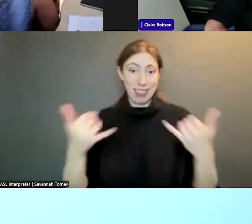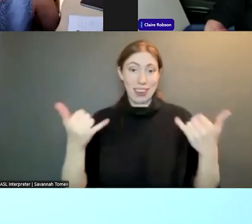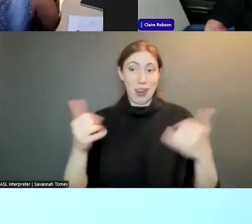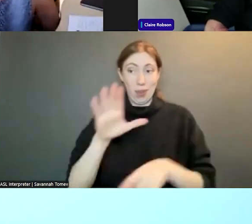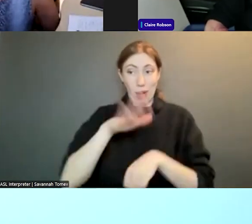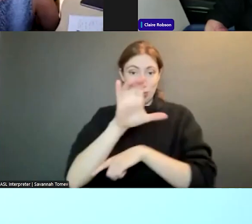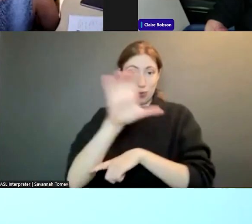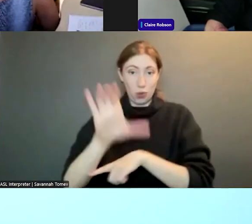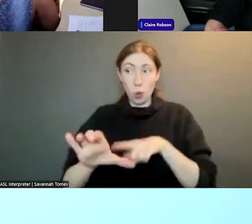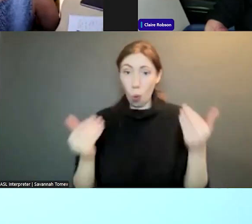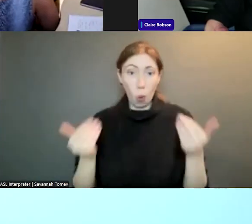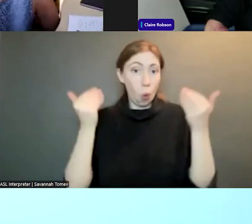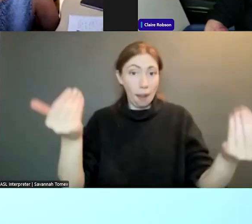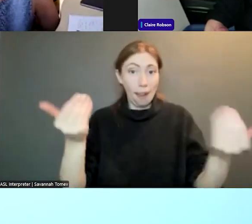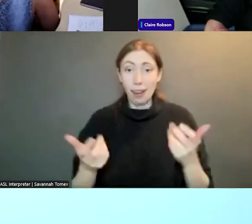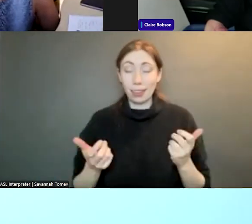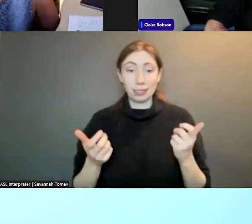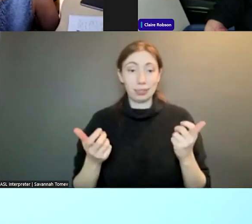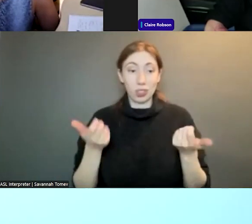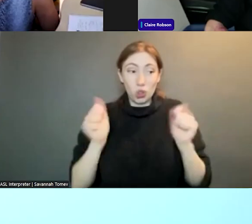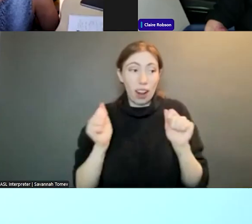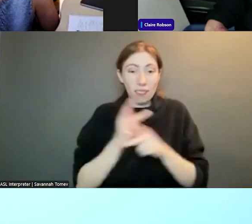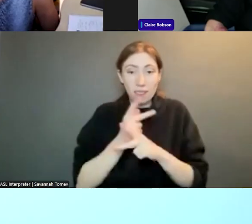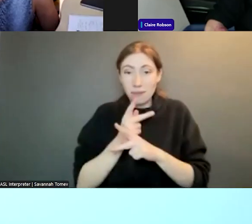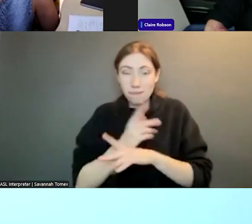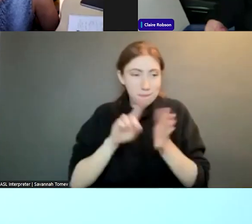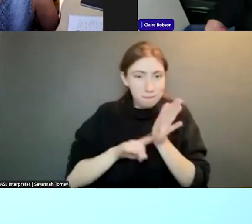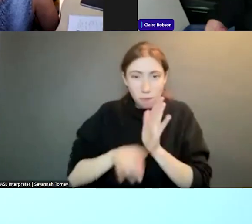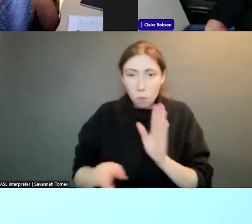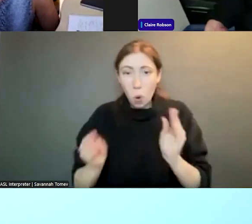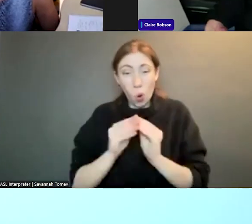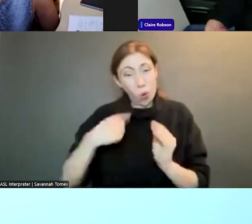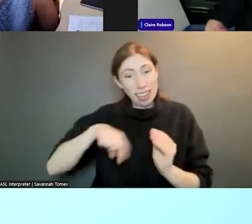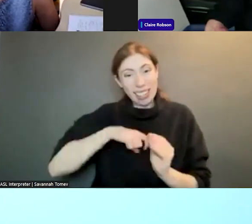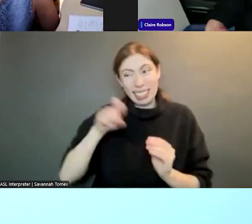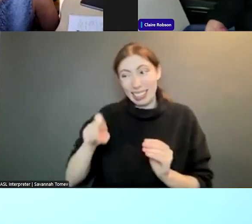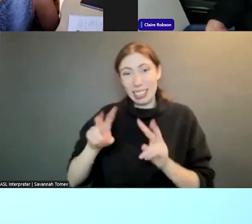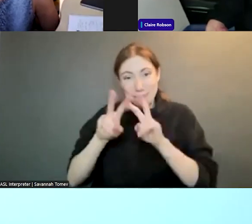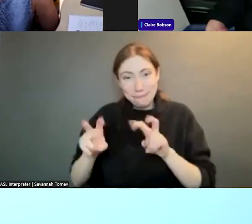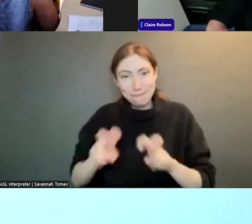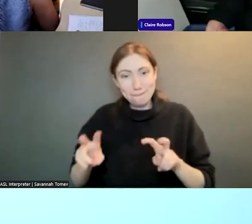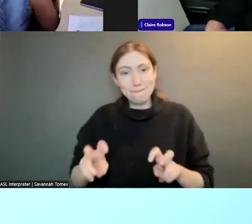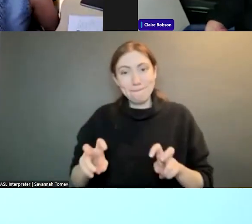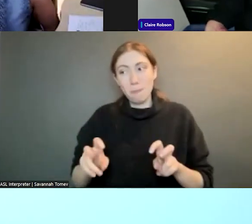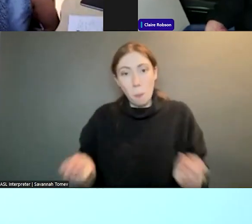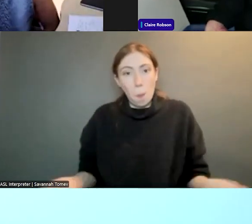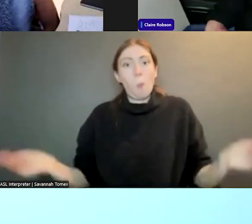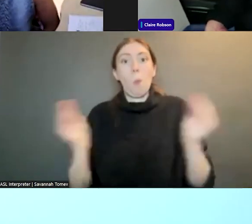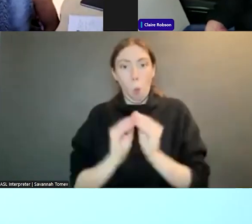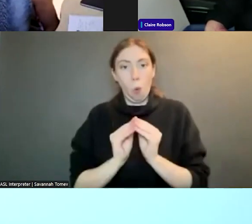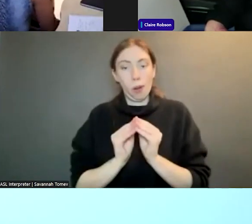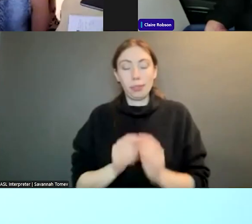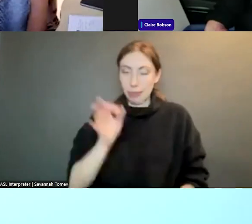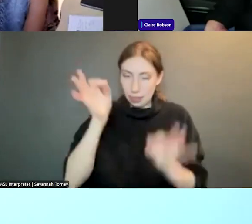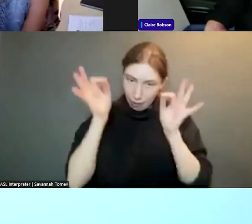They're pressing, and they need to be looked at. This work needs to happen, for sure. Thank you, Claire.